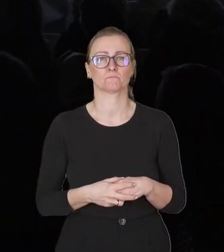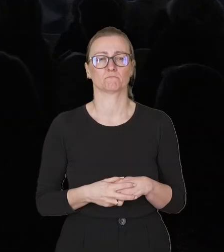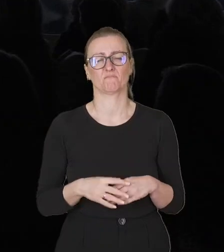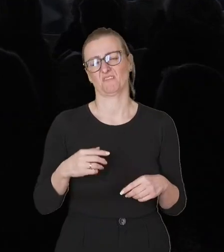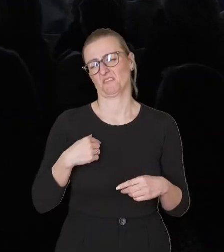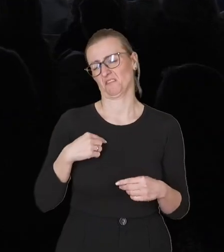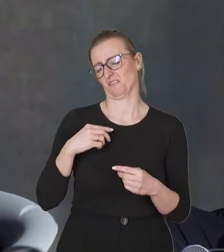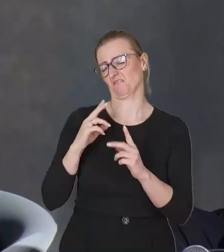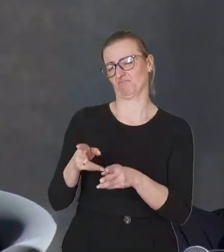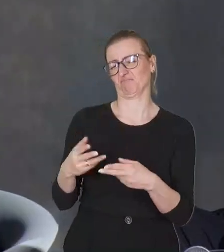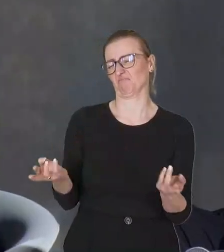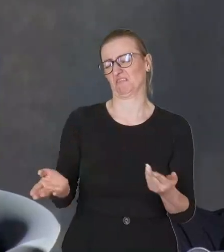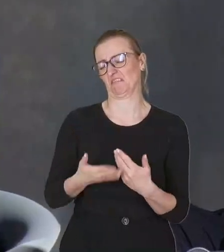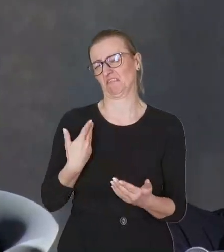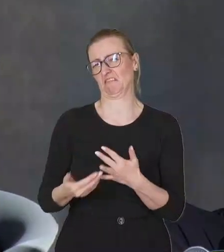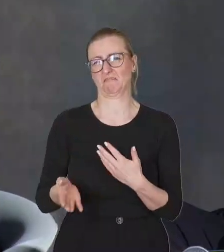approaches. I mean,